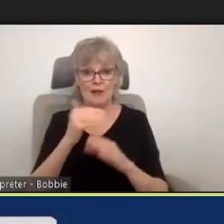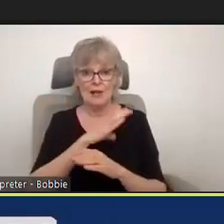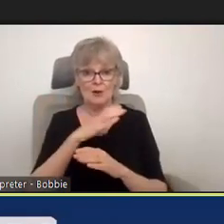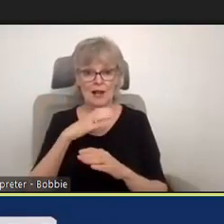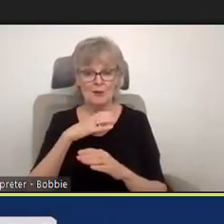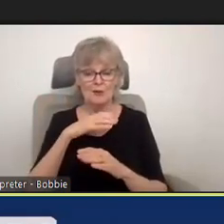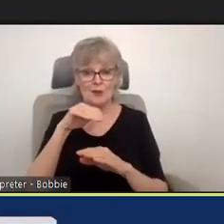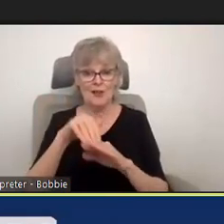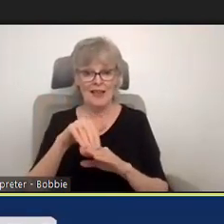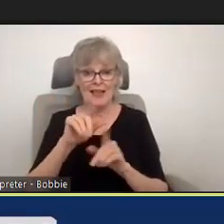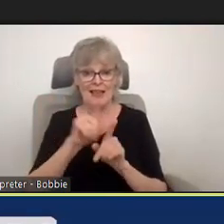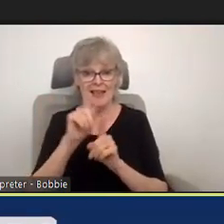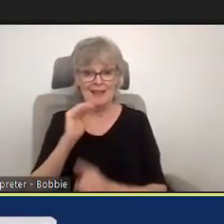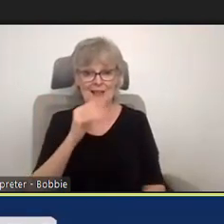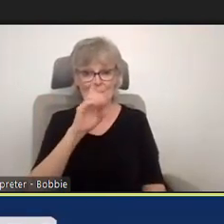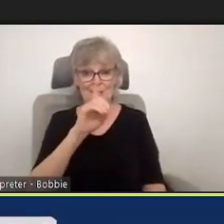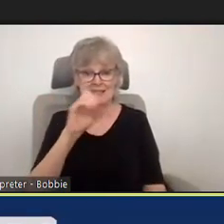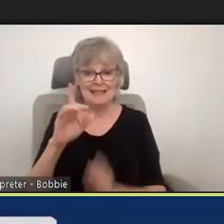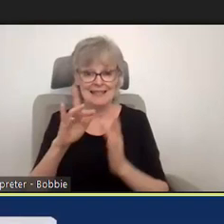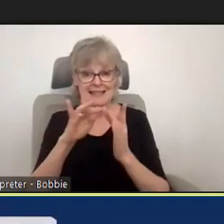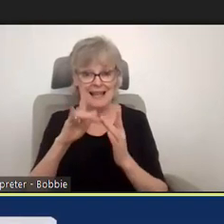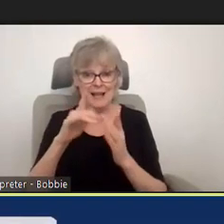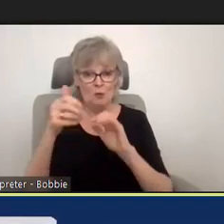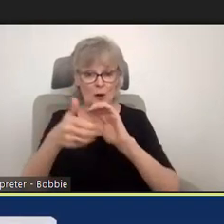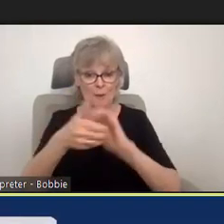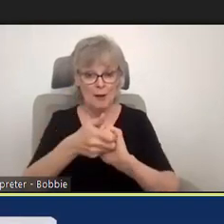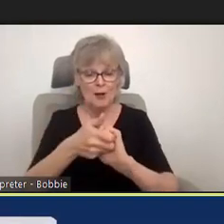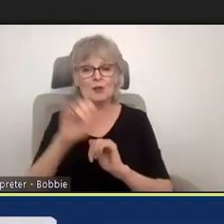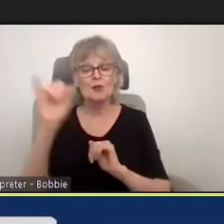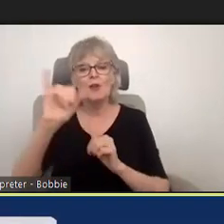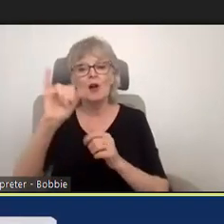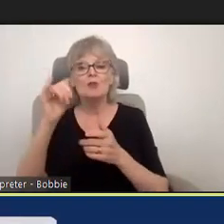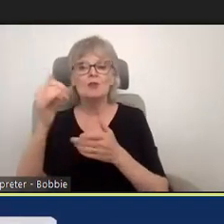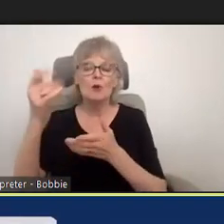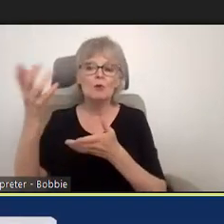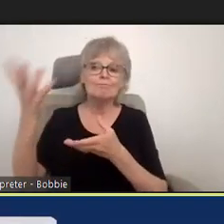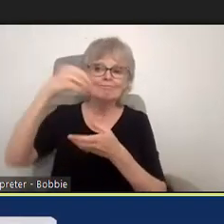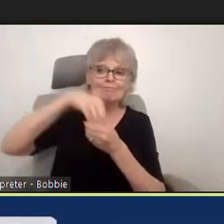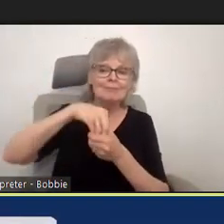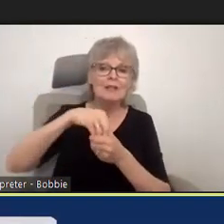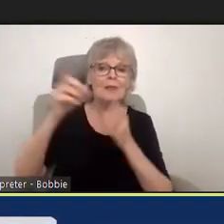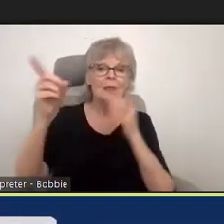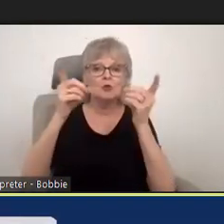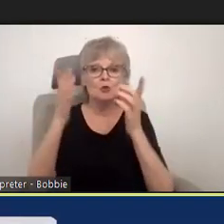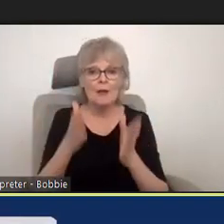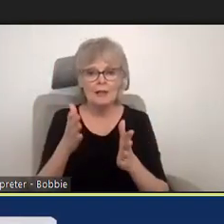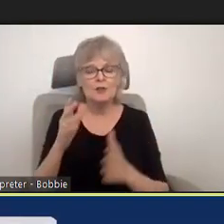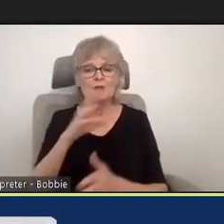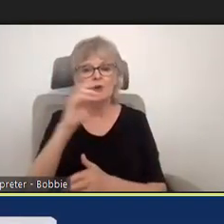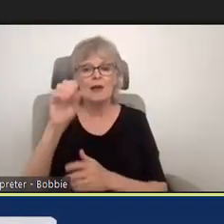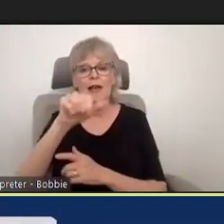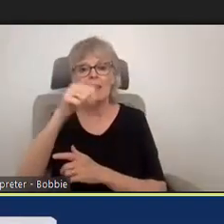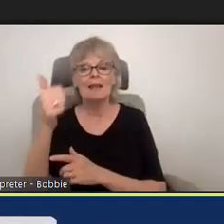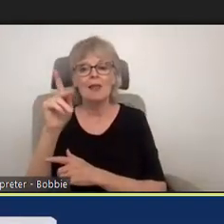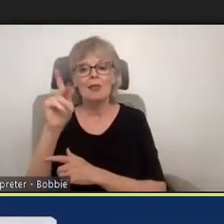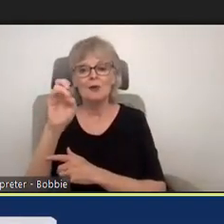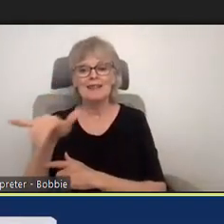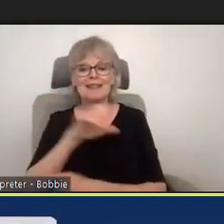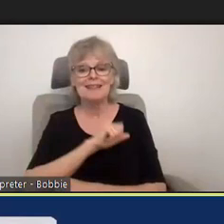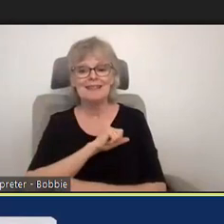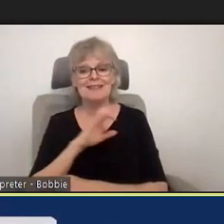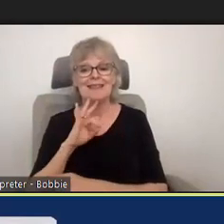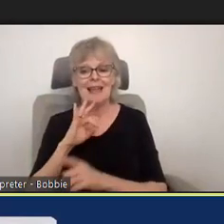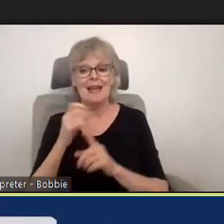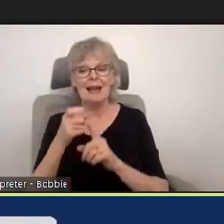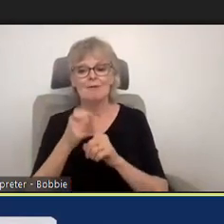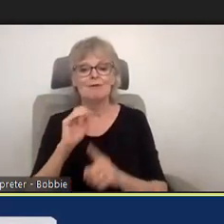network partners, but we brought in the director and other key staff from our